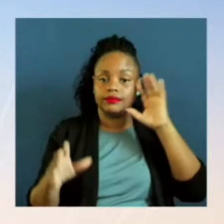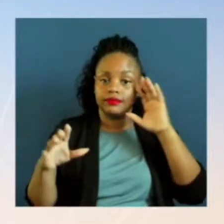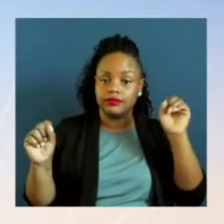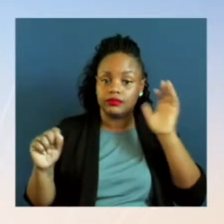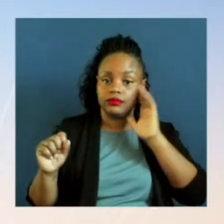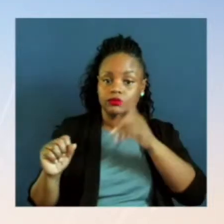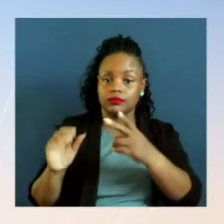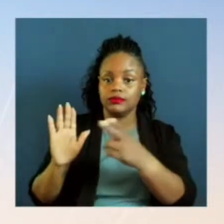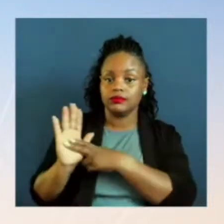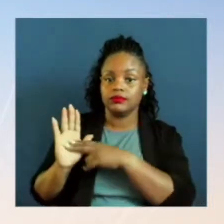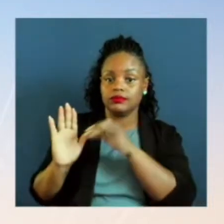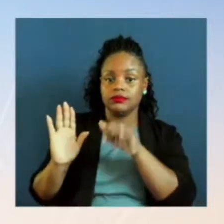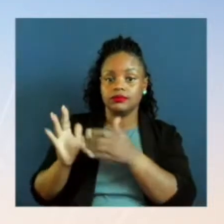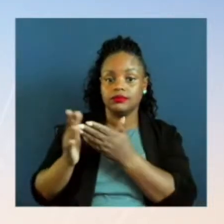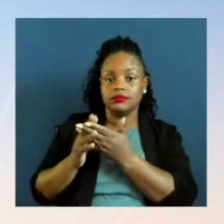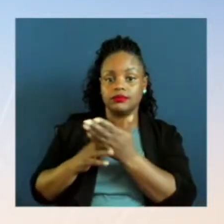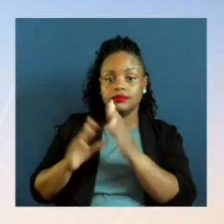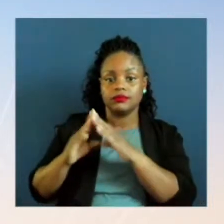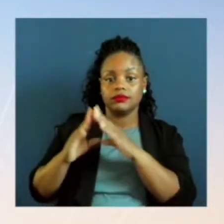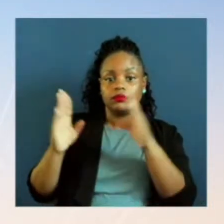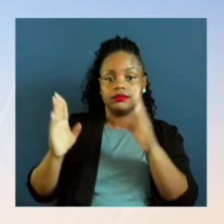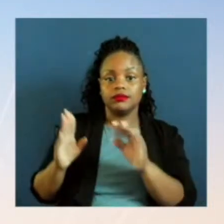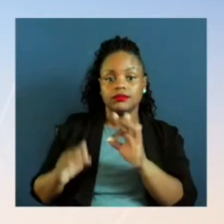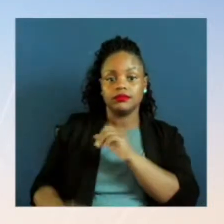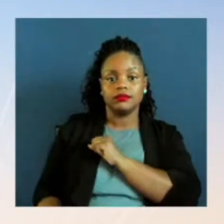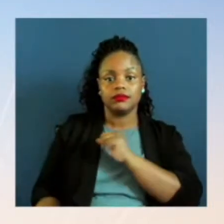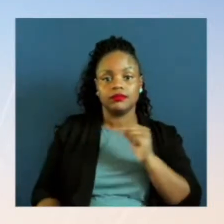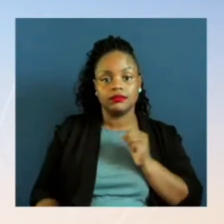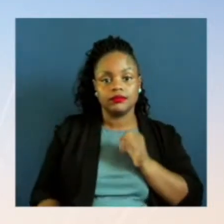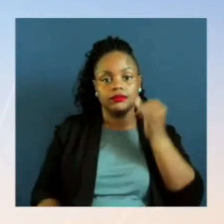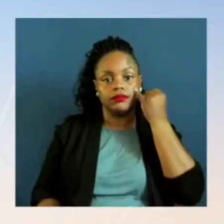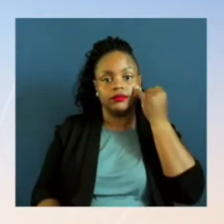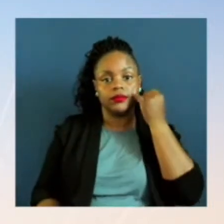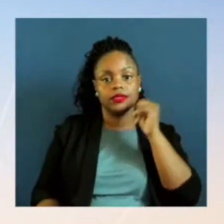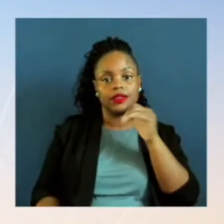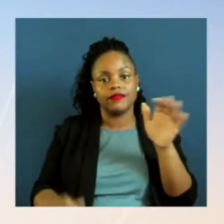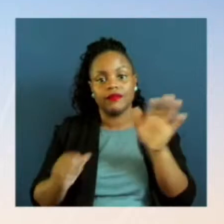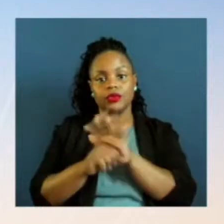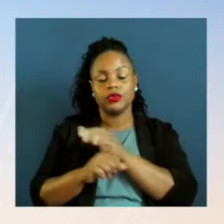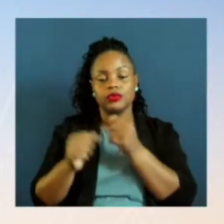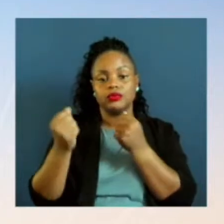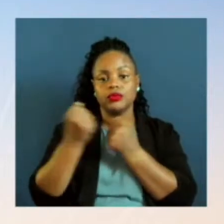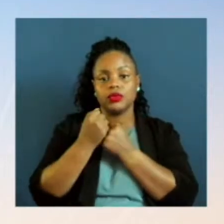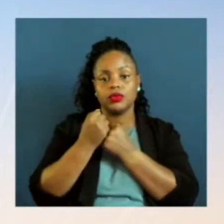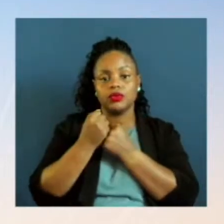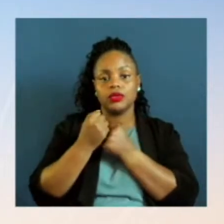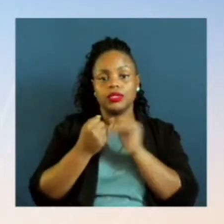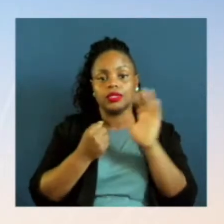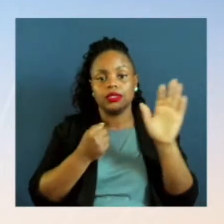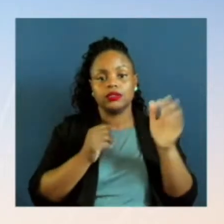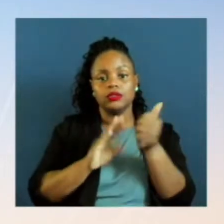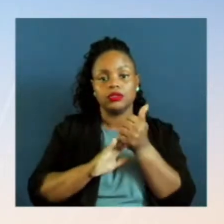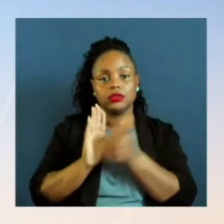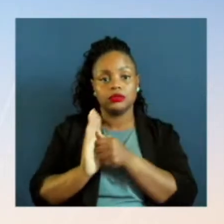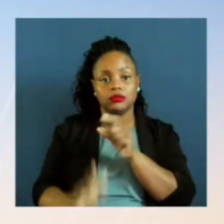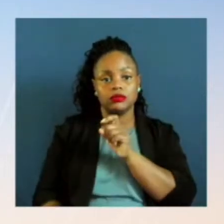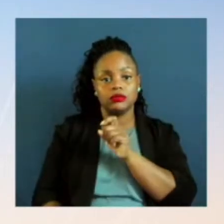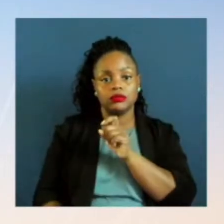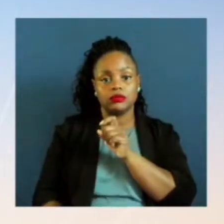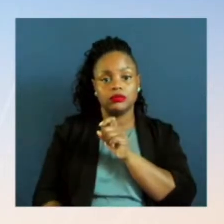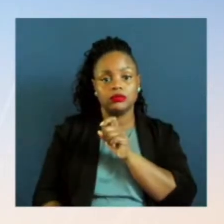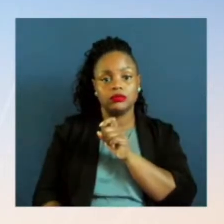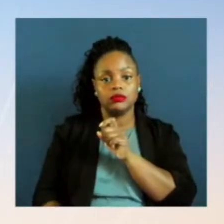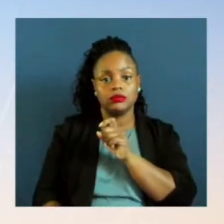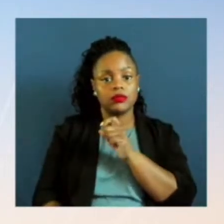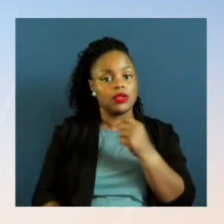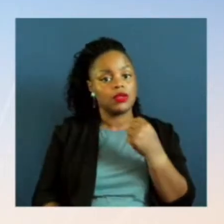does not fully fund his carbon reduction agenda? Well, I'm not going to negotiate from here, obviously, but the president put